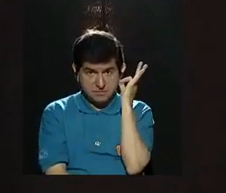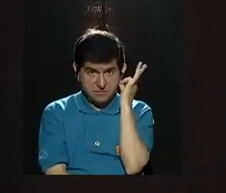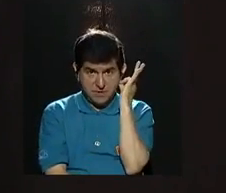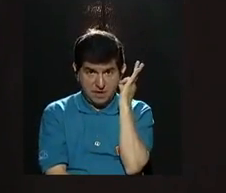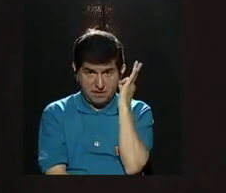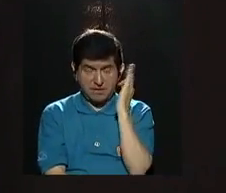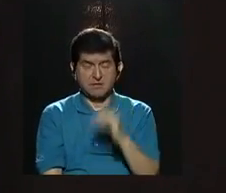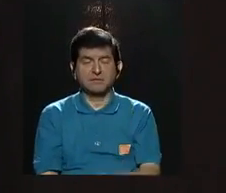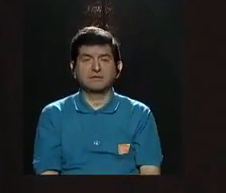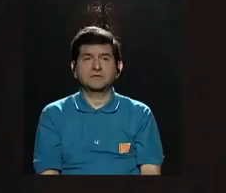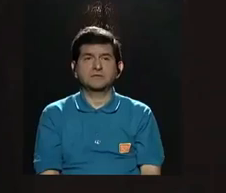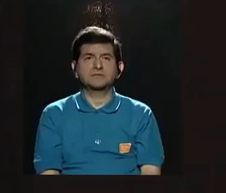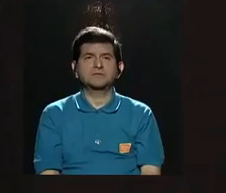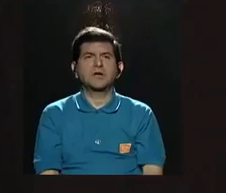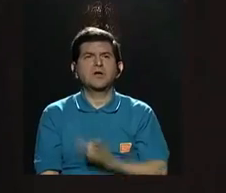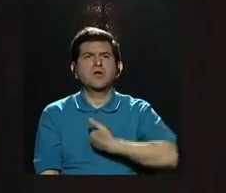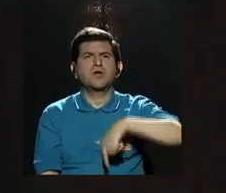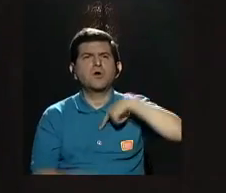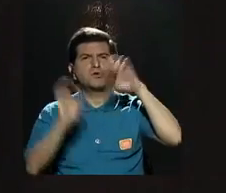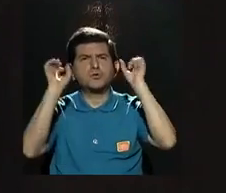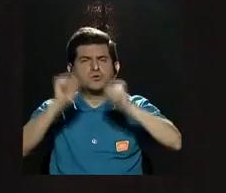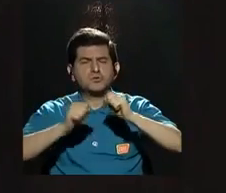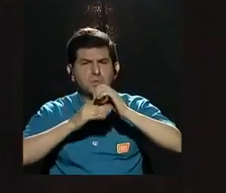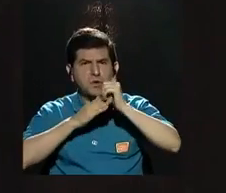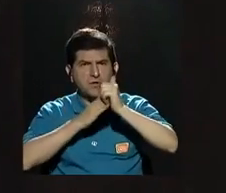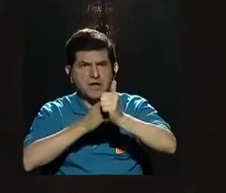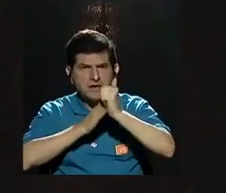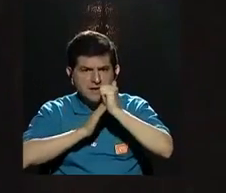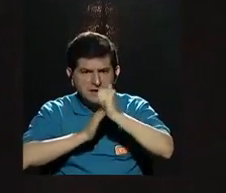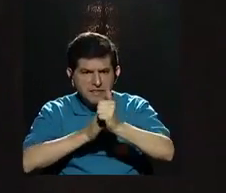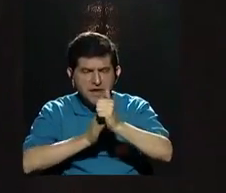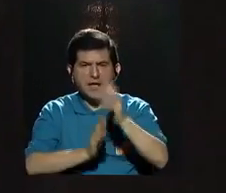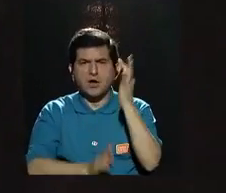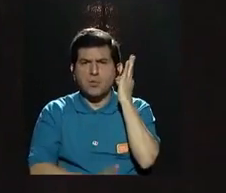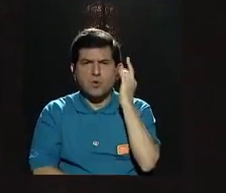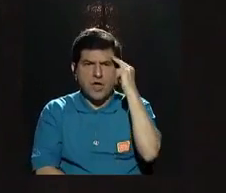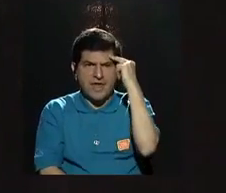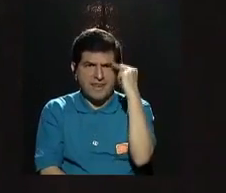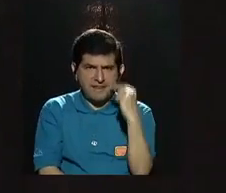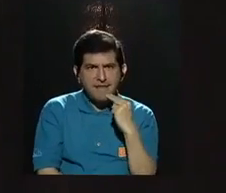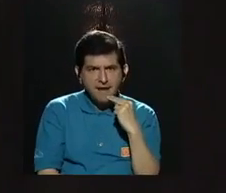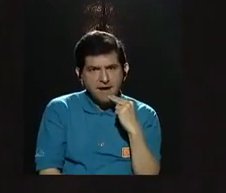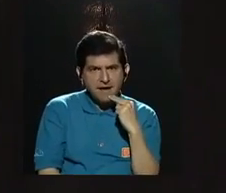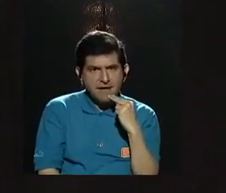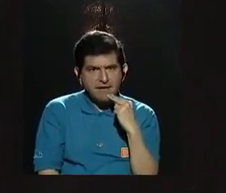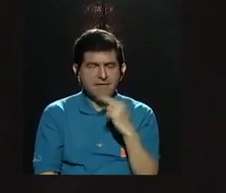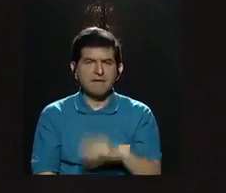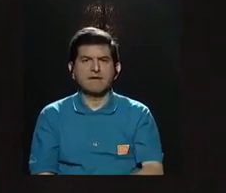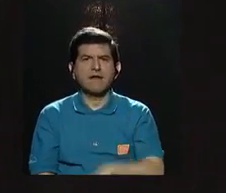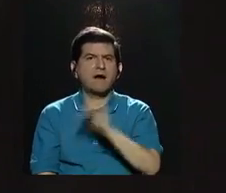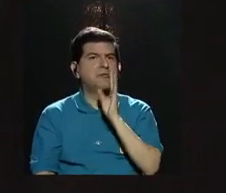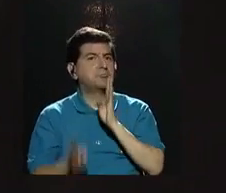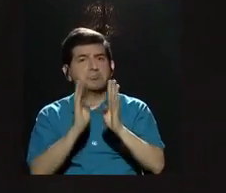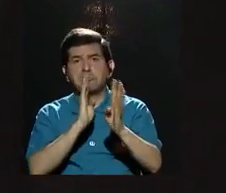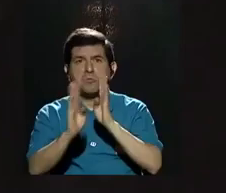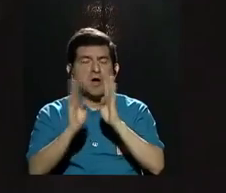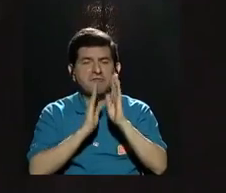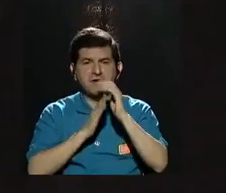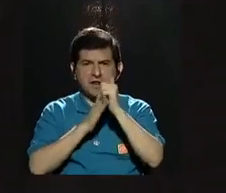or we might say black women's leadership, referring to the movement for black lives, we might say black queer women's